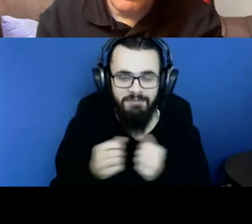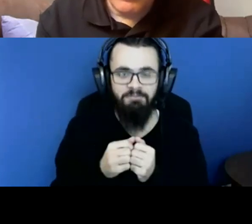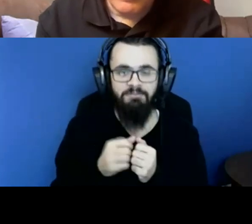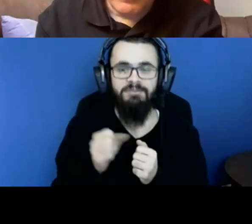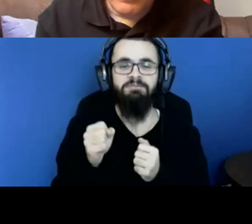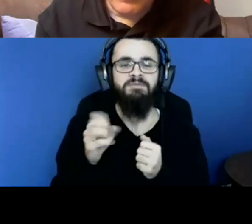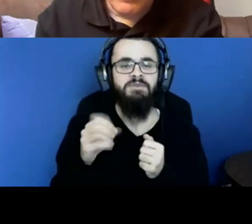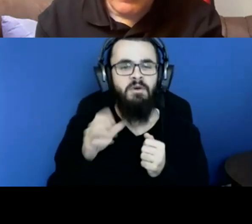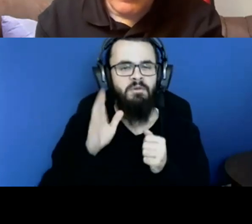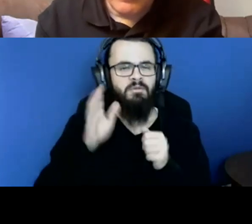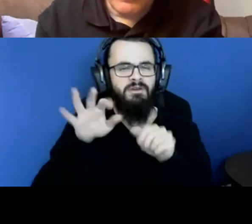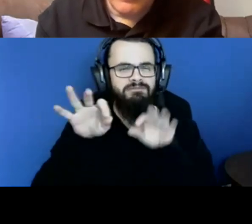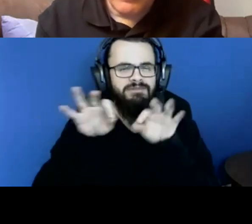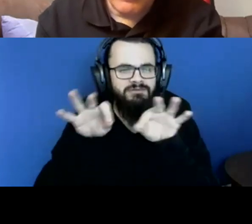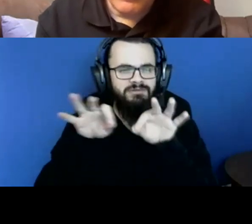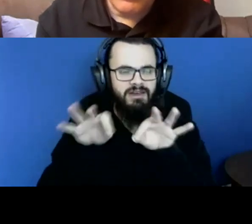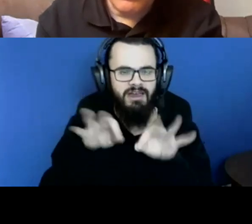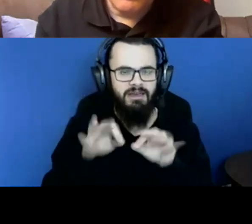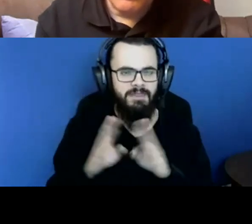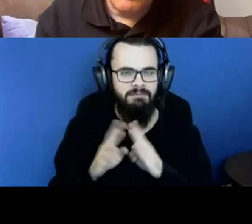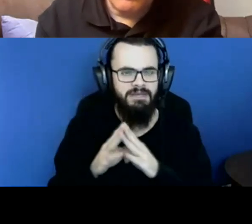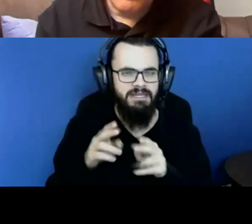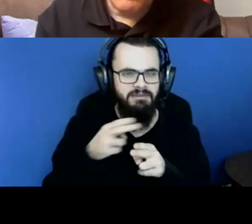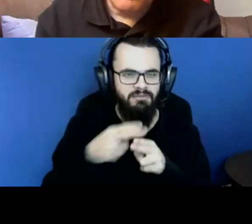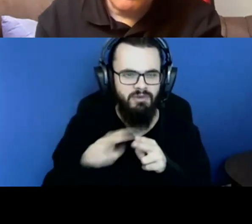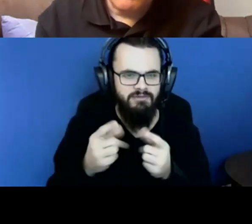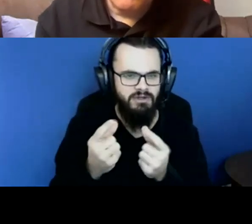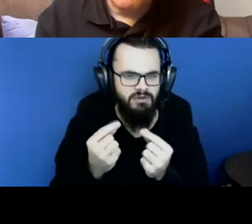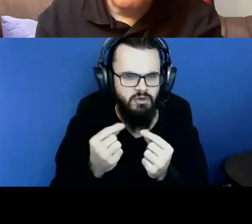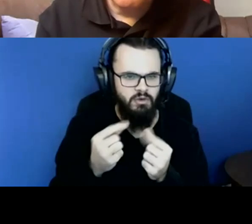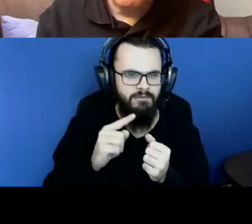this meeting, and then